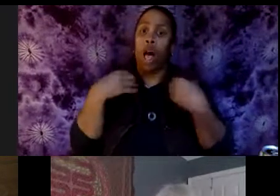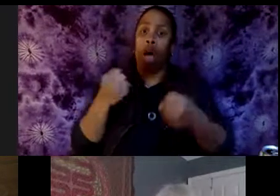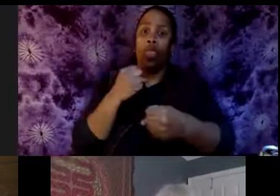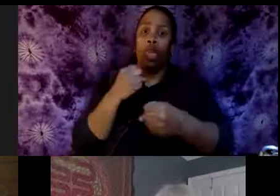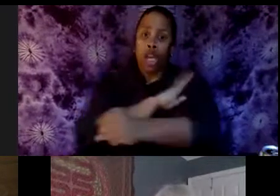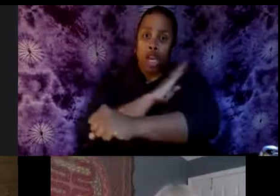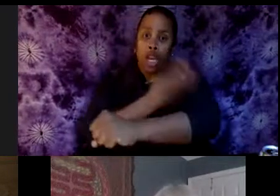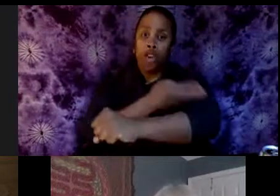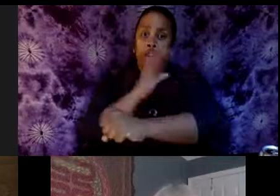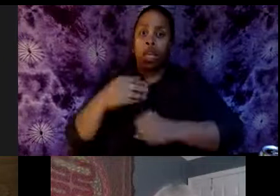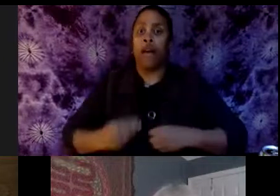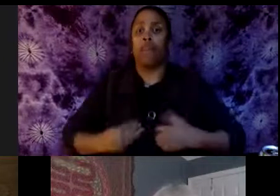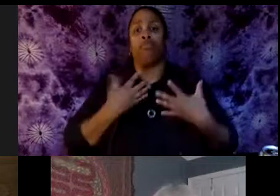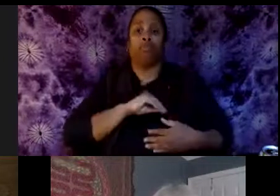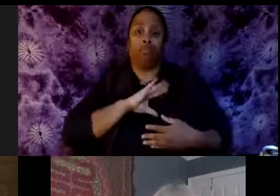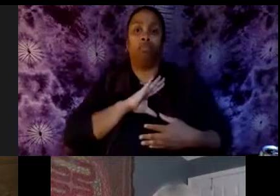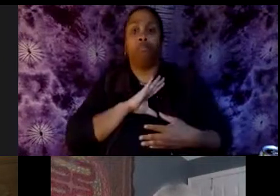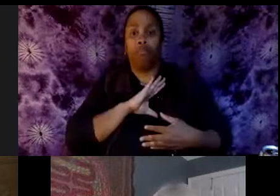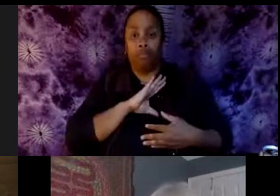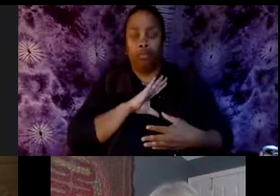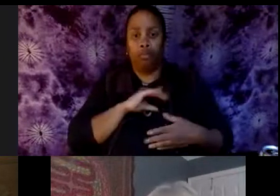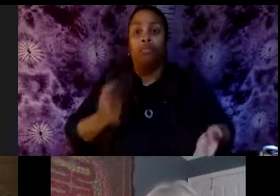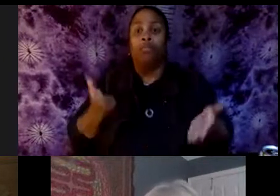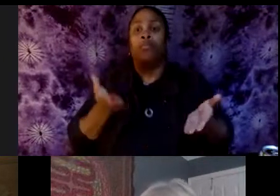you up. Because what happens,